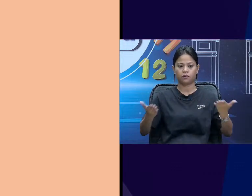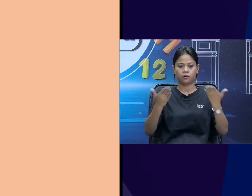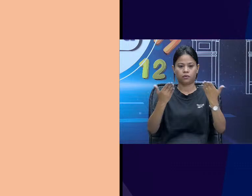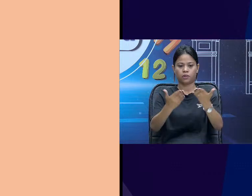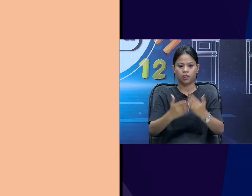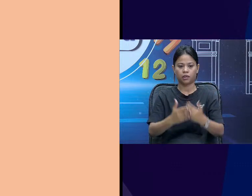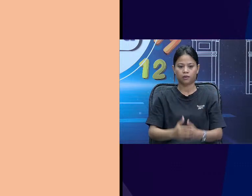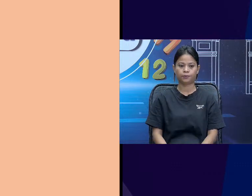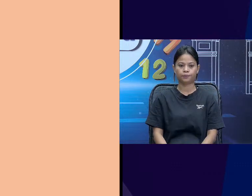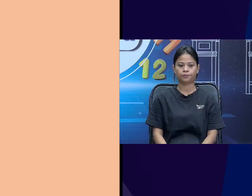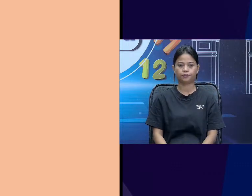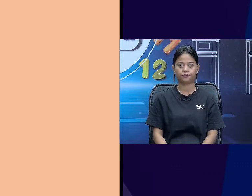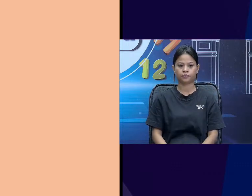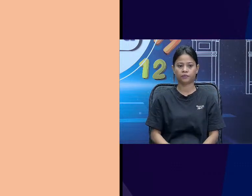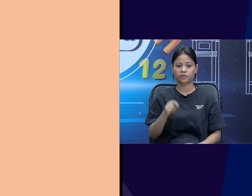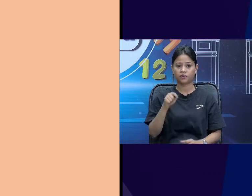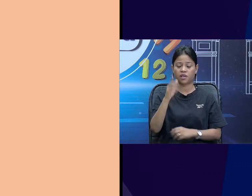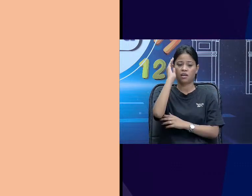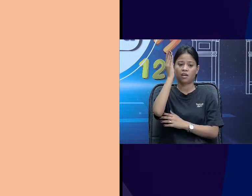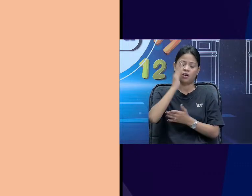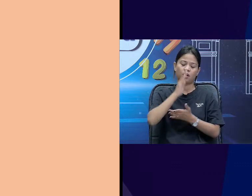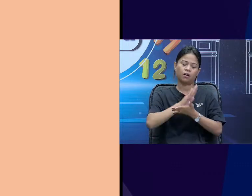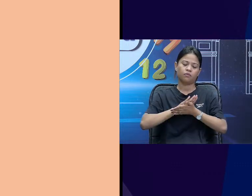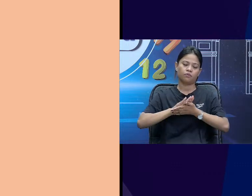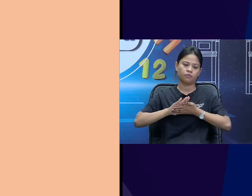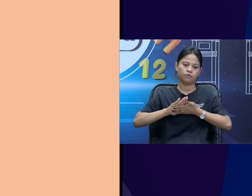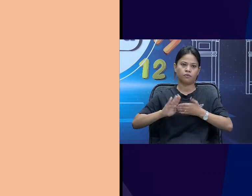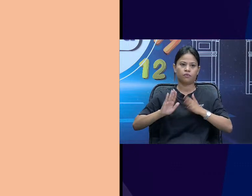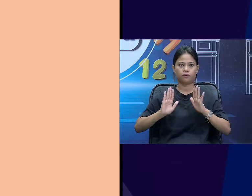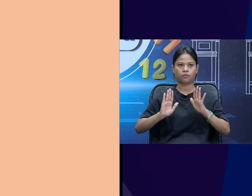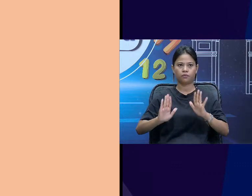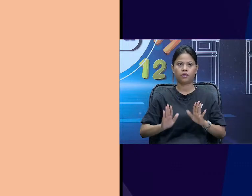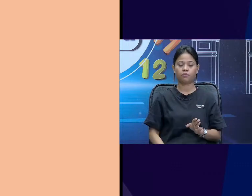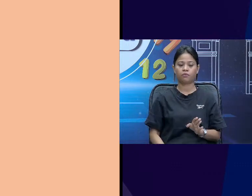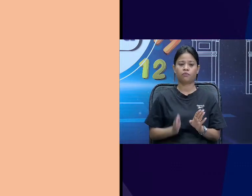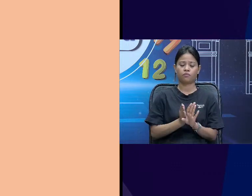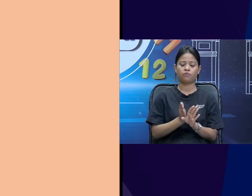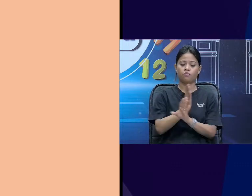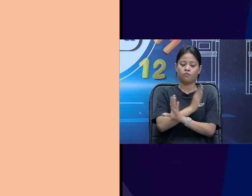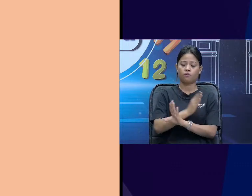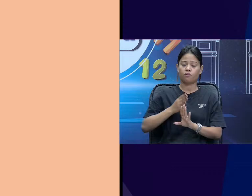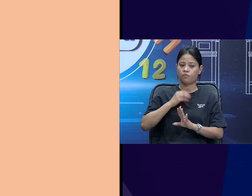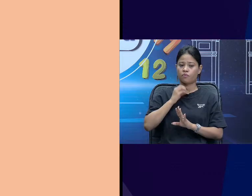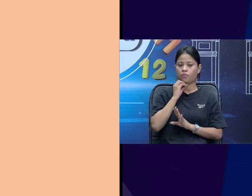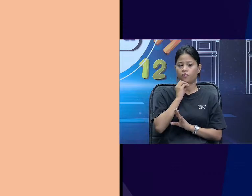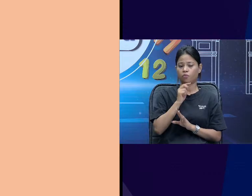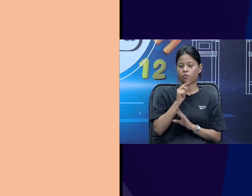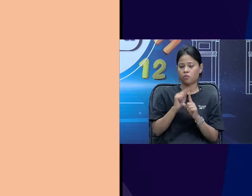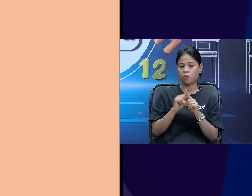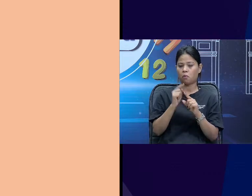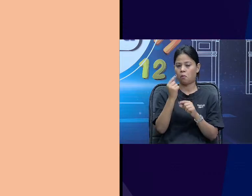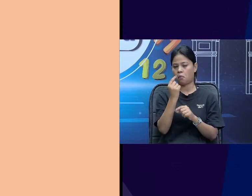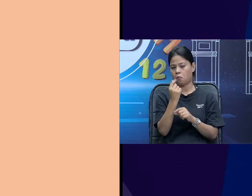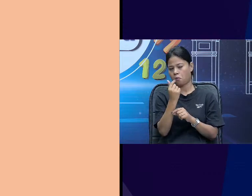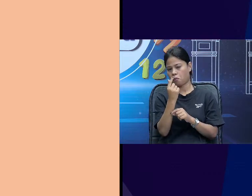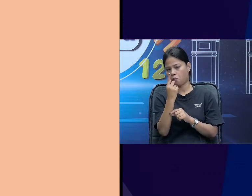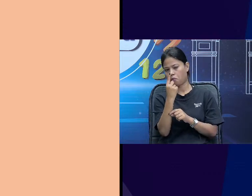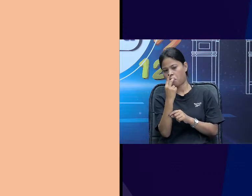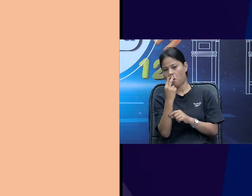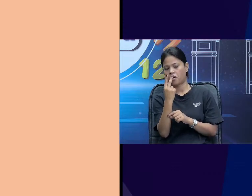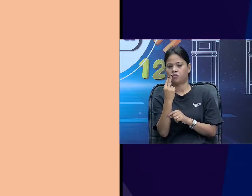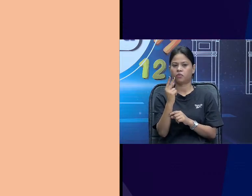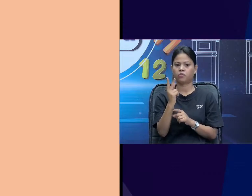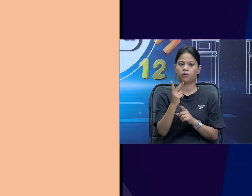dth.class3rd@ciat.nic.in. And it's time for me to wrap up this session. But ma'am, as we are running very short of time, in brief, we want to know what